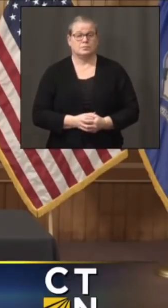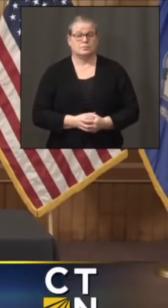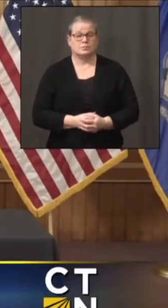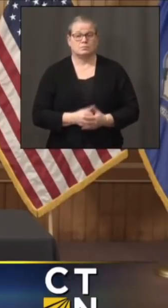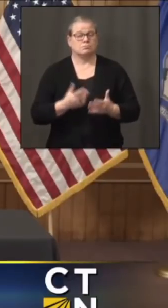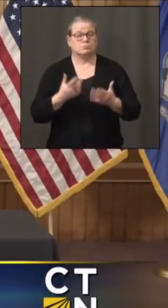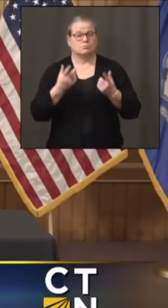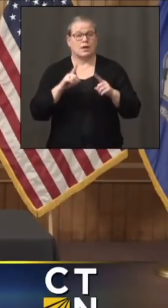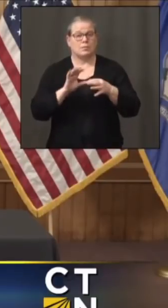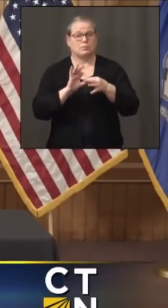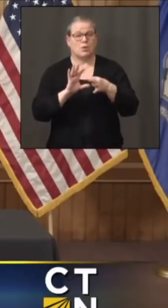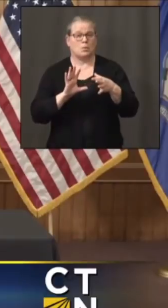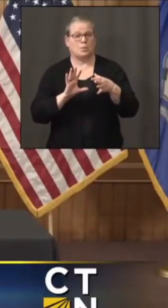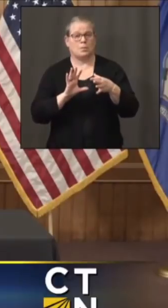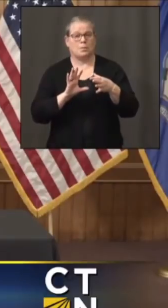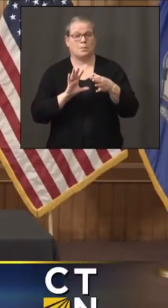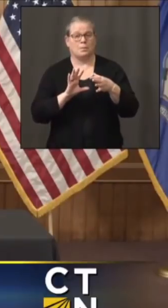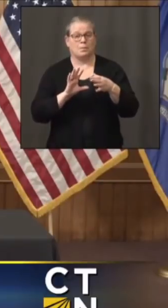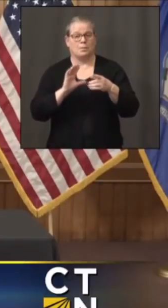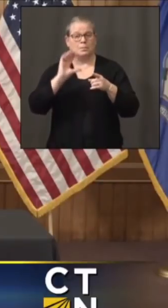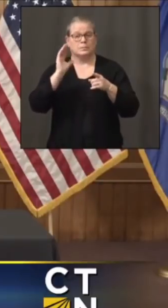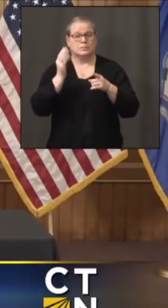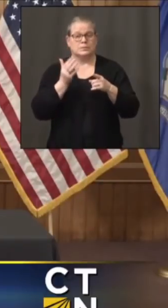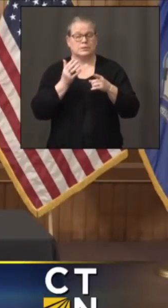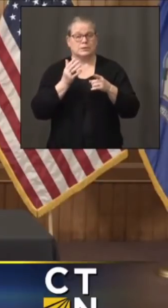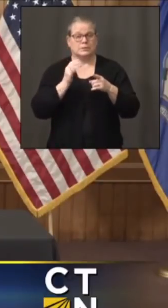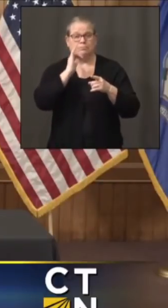I think Sue muted herself.